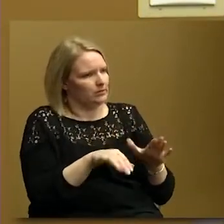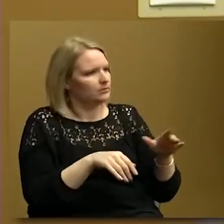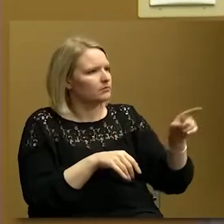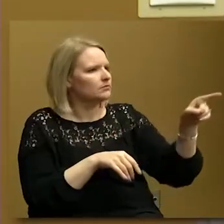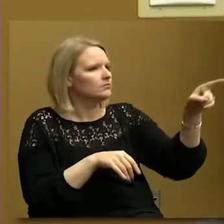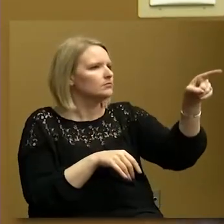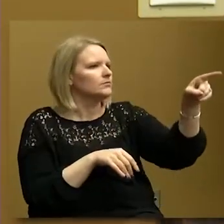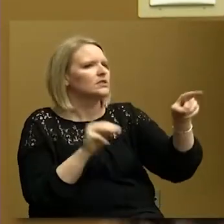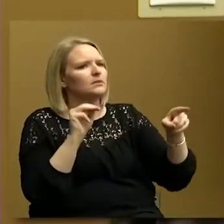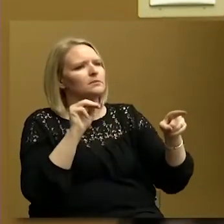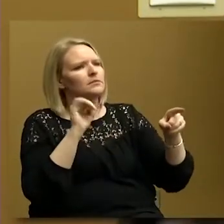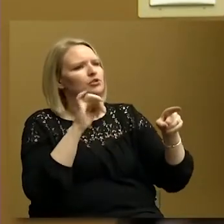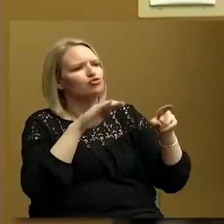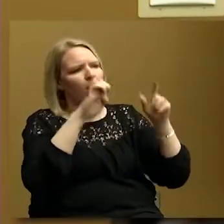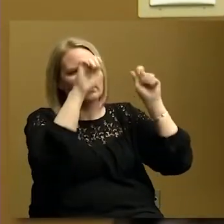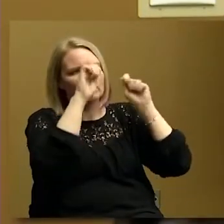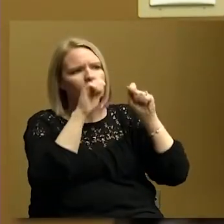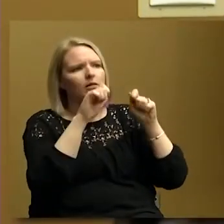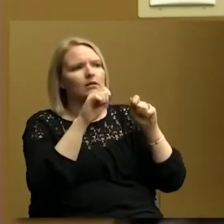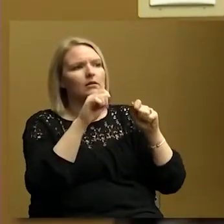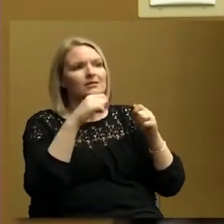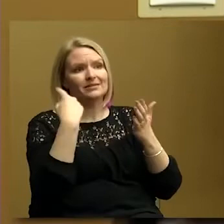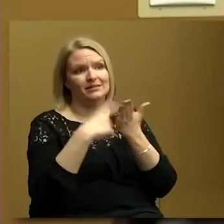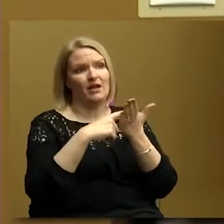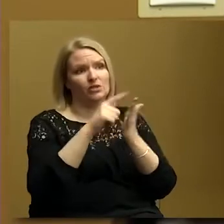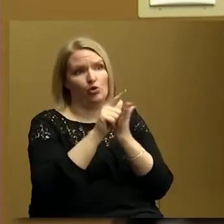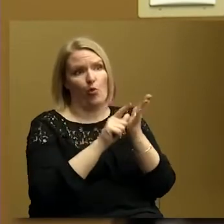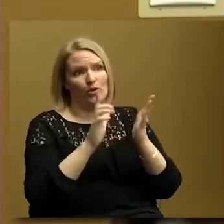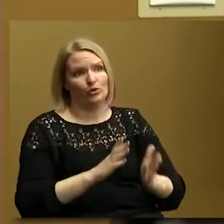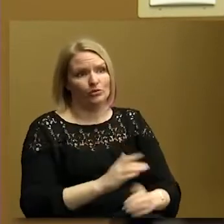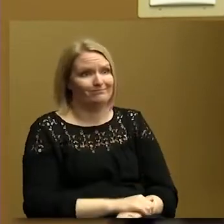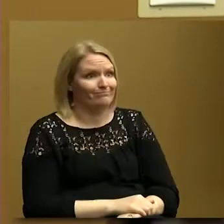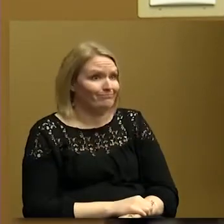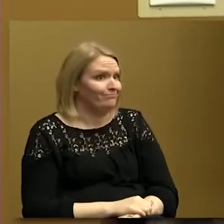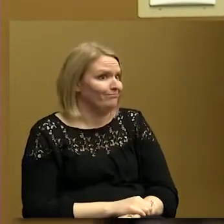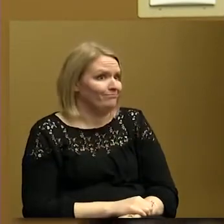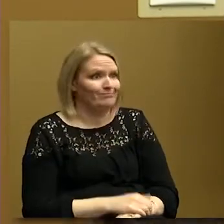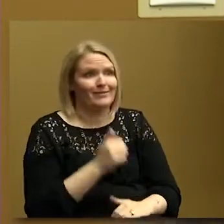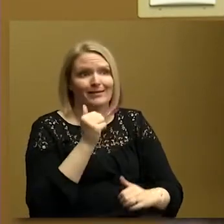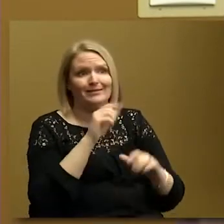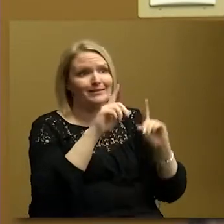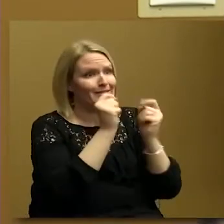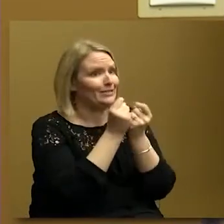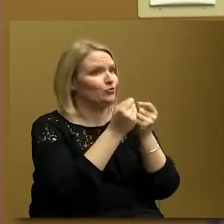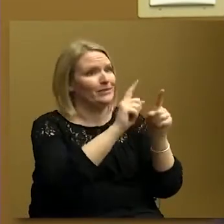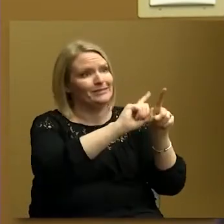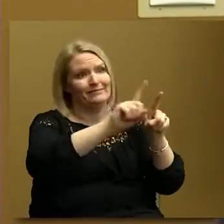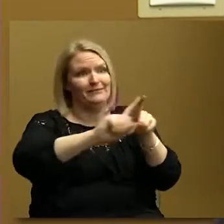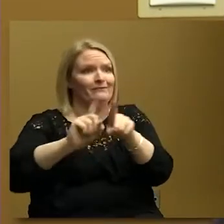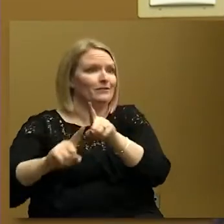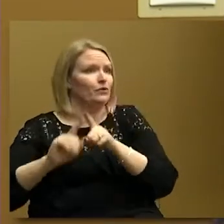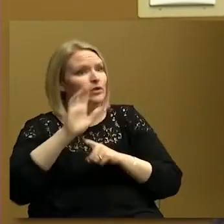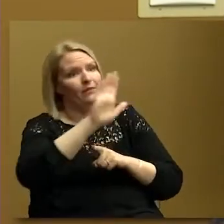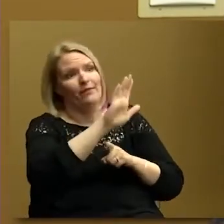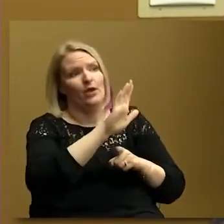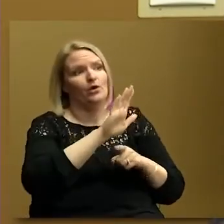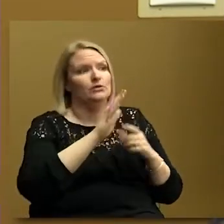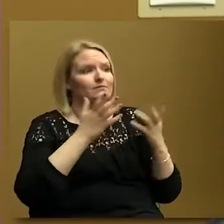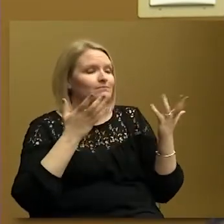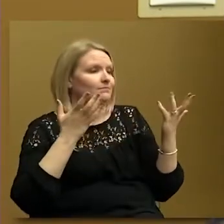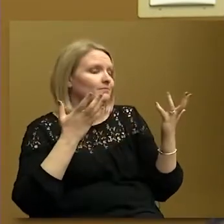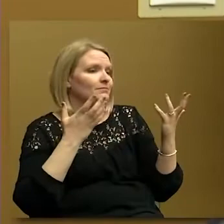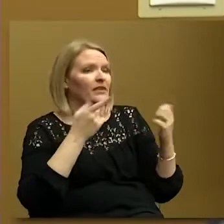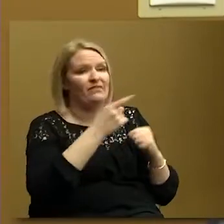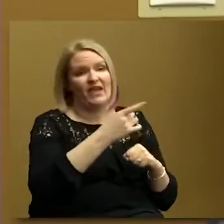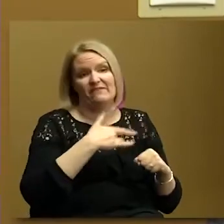I would suggest you just talk to your lawyers. I think every Yes. district has their own policy as to which systems they feel